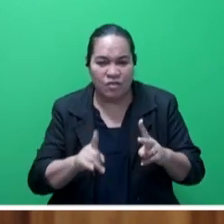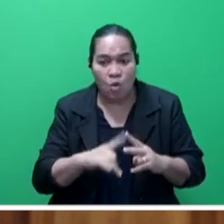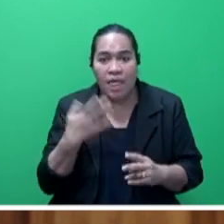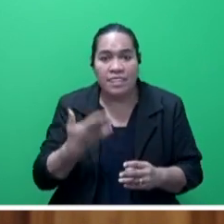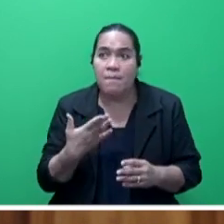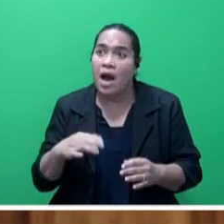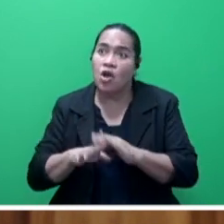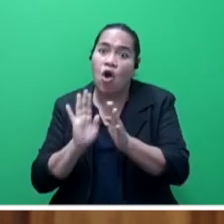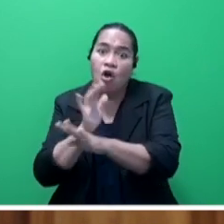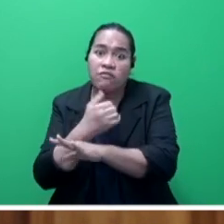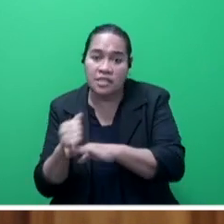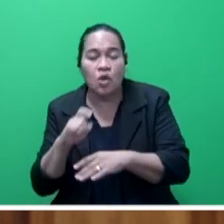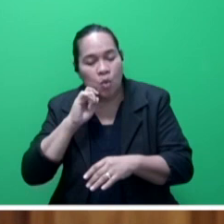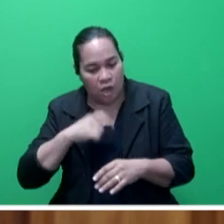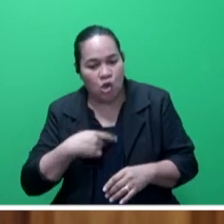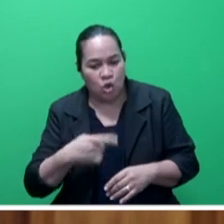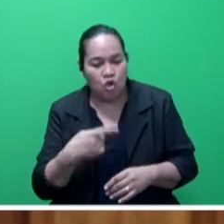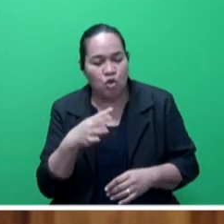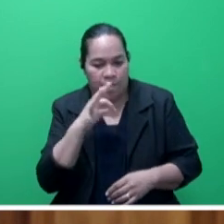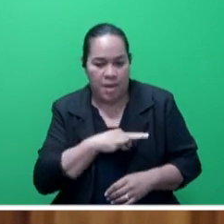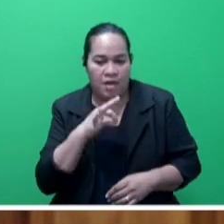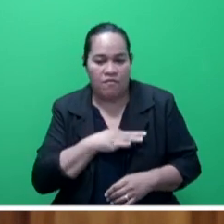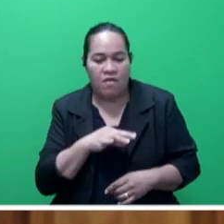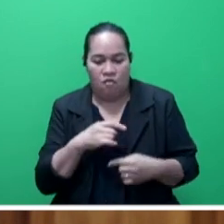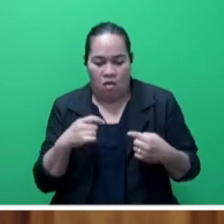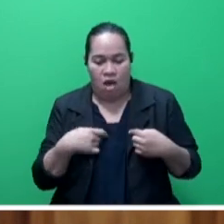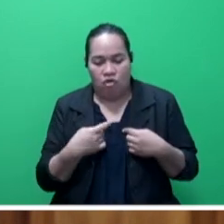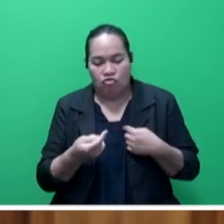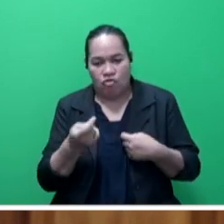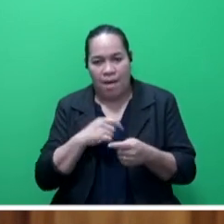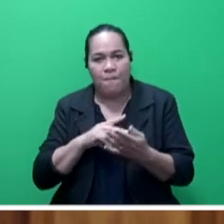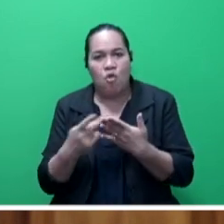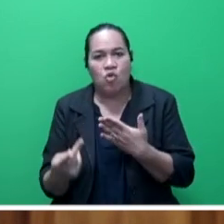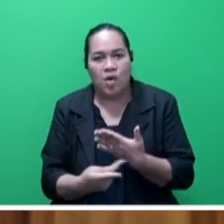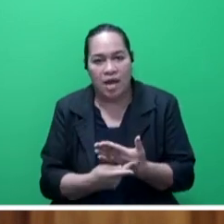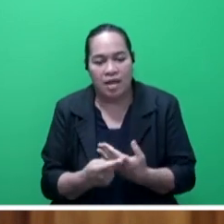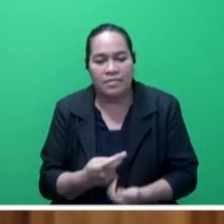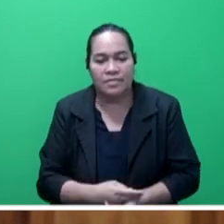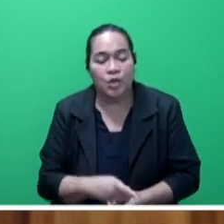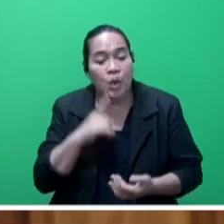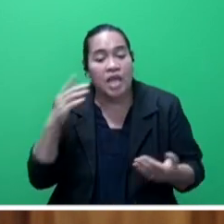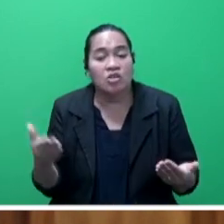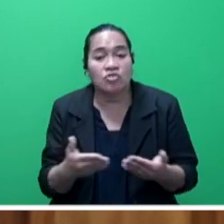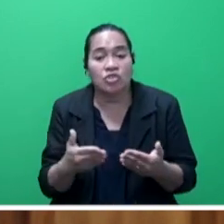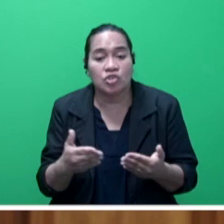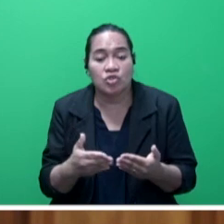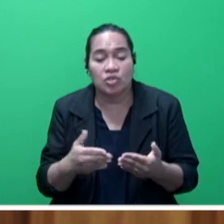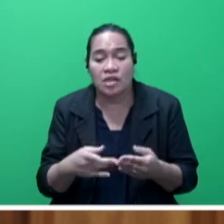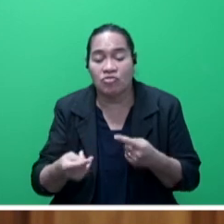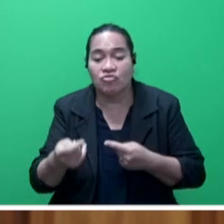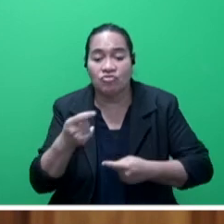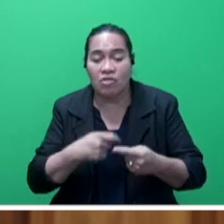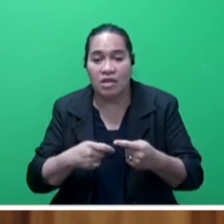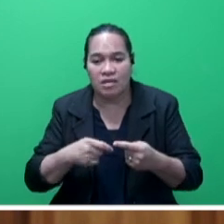overseas also, will continue benefiting from our trade enhancement program. Mr. Speaker, sir, we introduced the trade enhancement program. Close